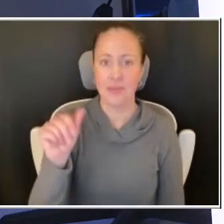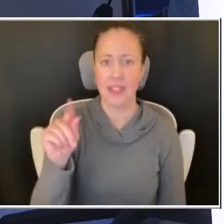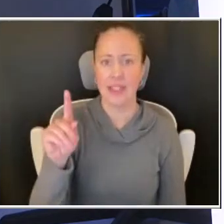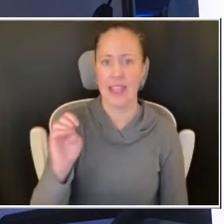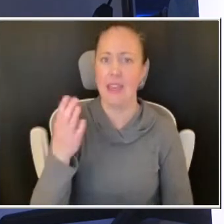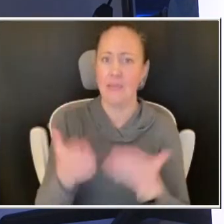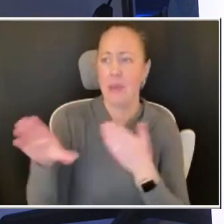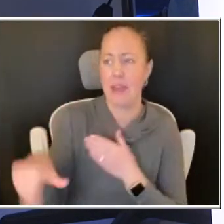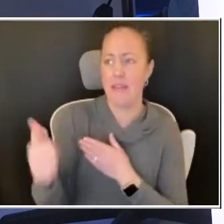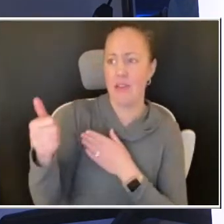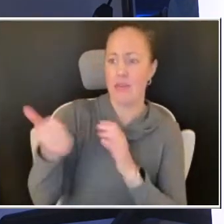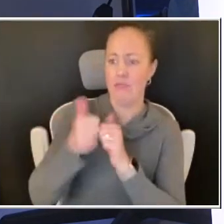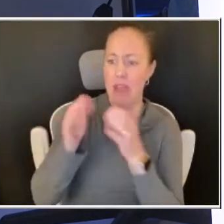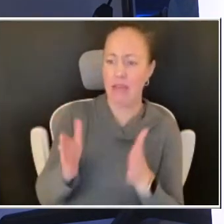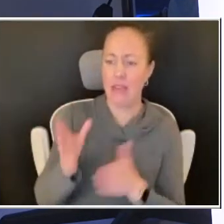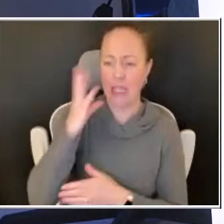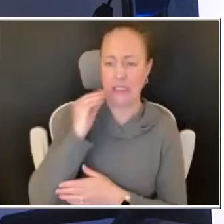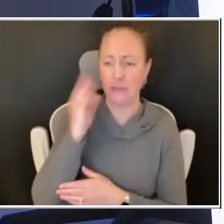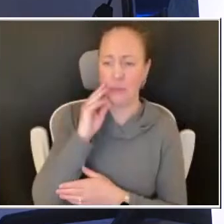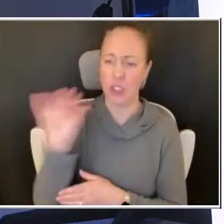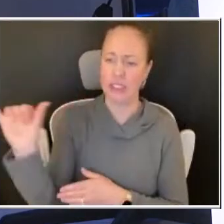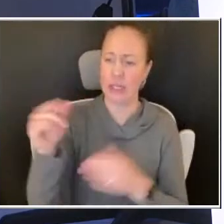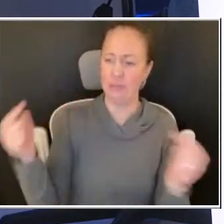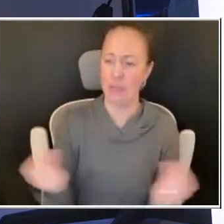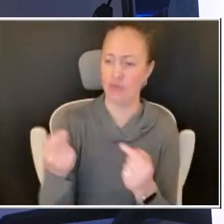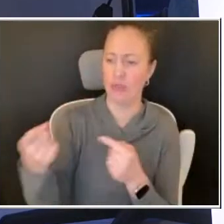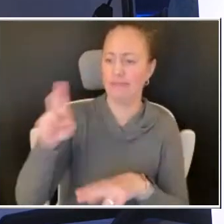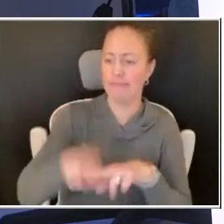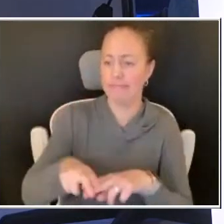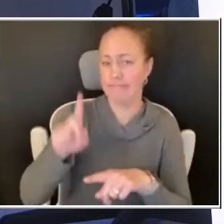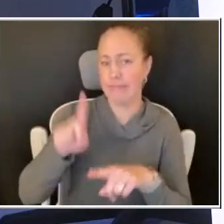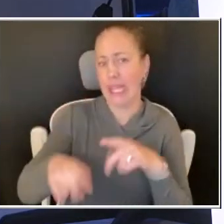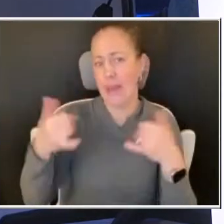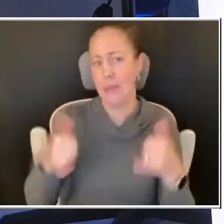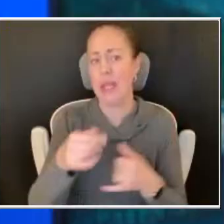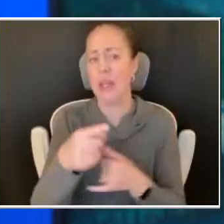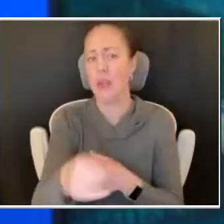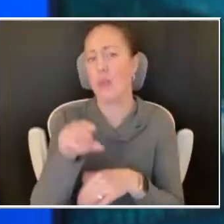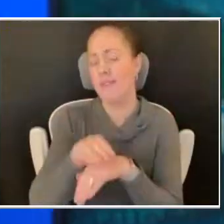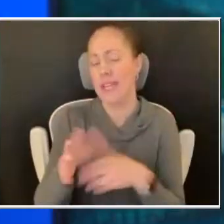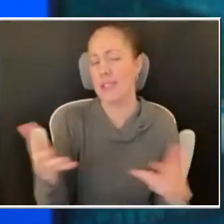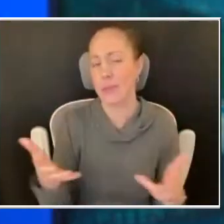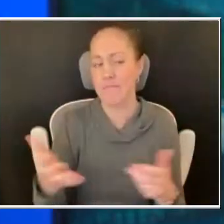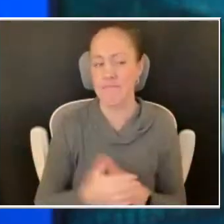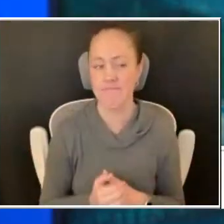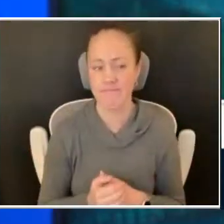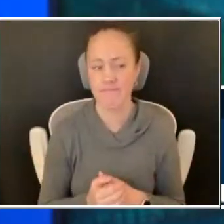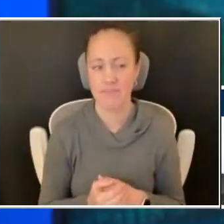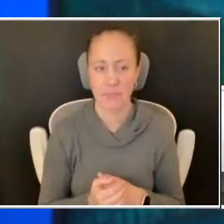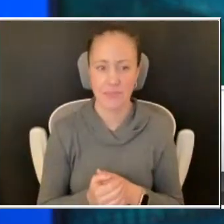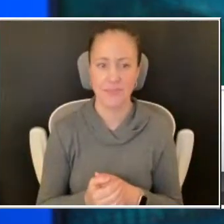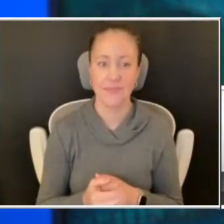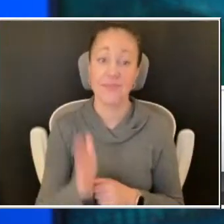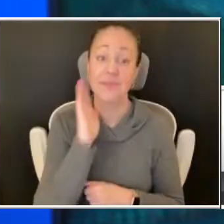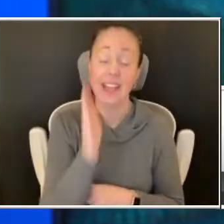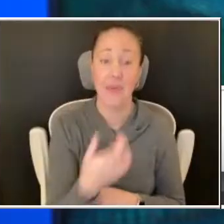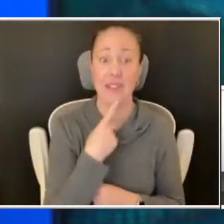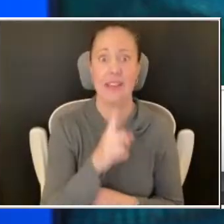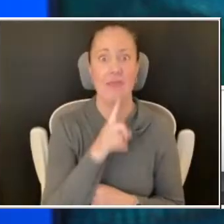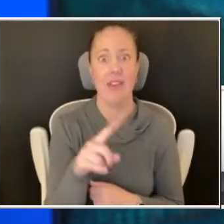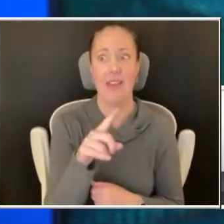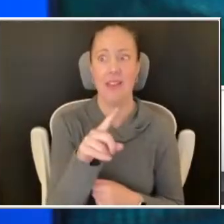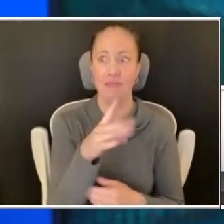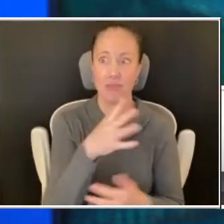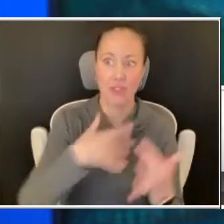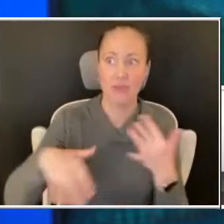injury right now? What advice could you give to someone? Yeah, I first say definitely just surrounding yourself with a support system.